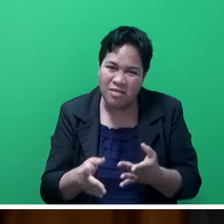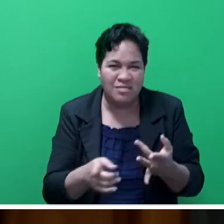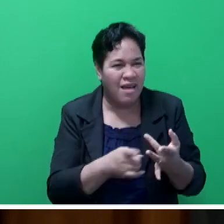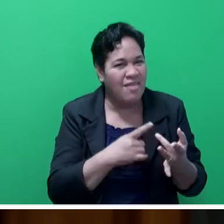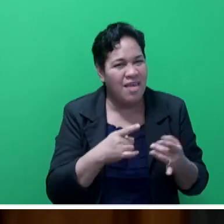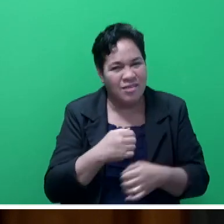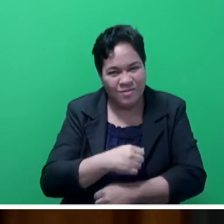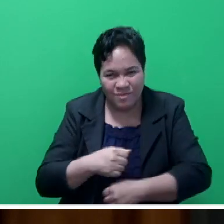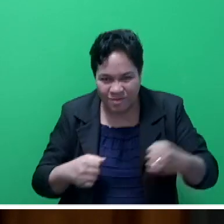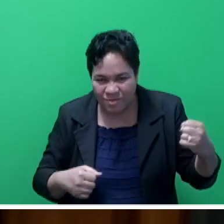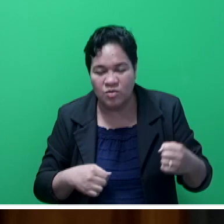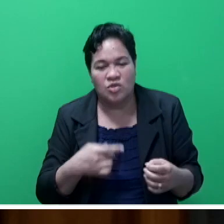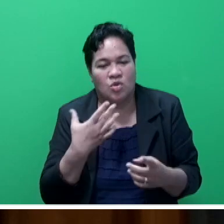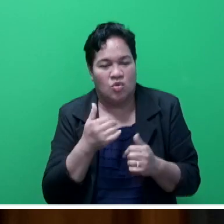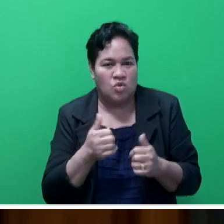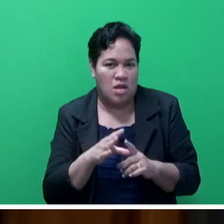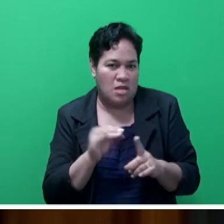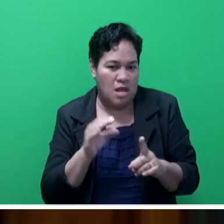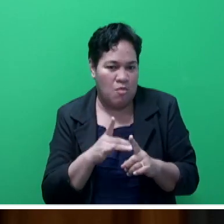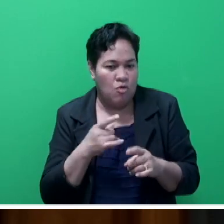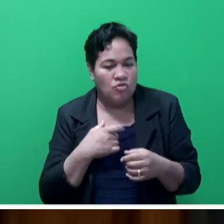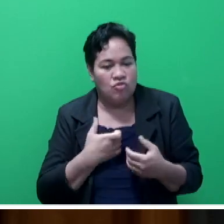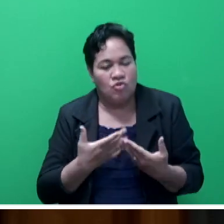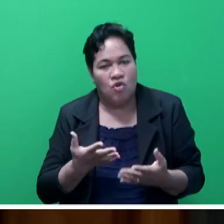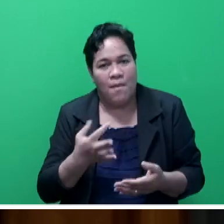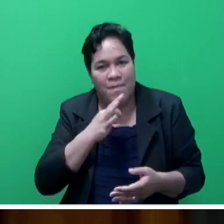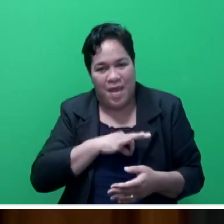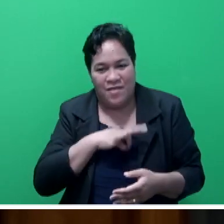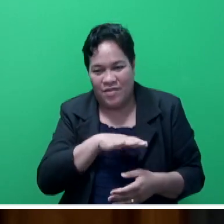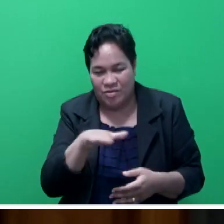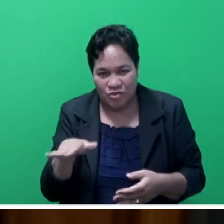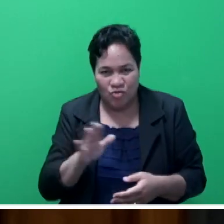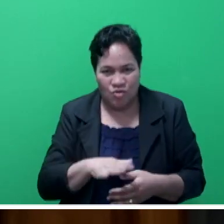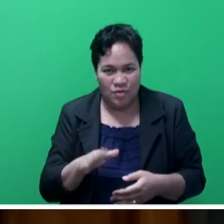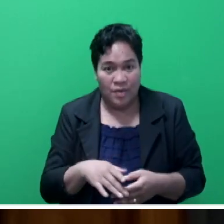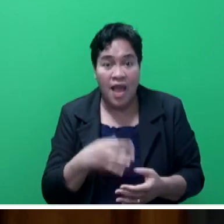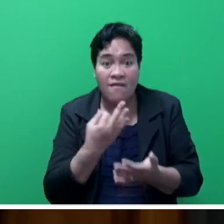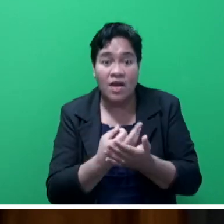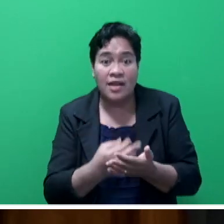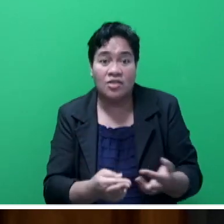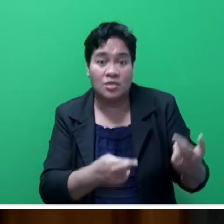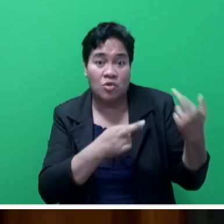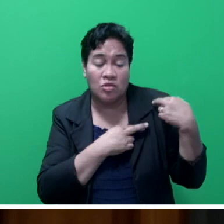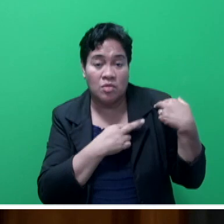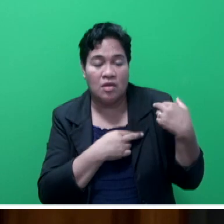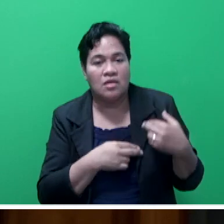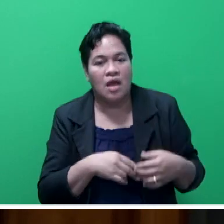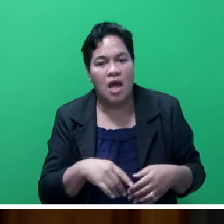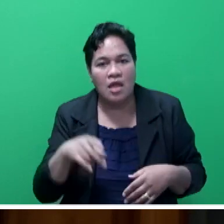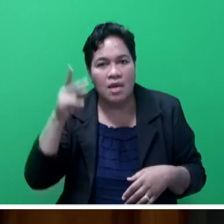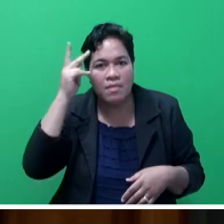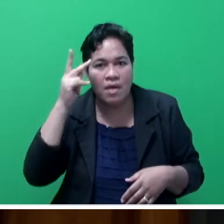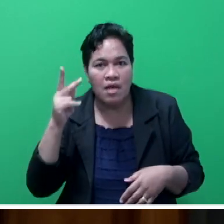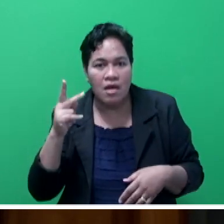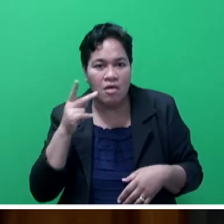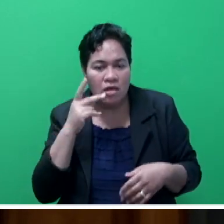have directly impacted the livelihood of our children. The financial responsibility has been taken off the shoulders of the